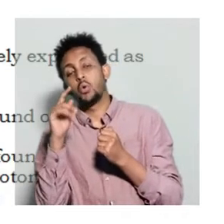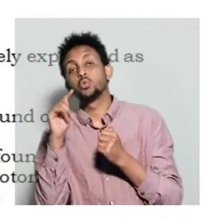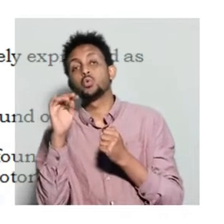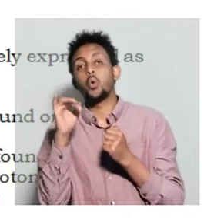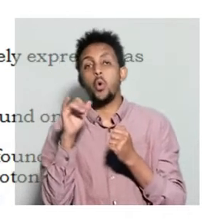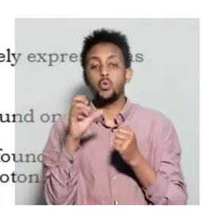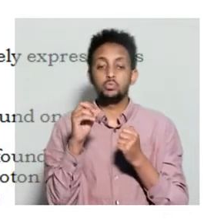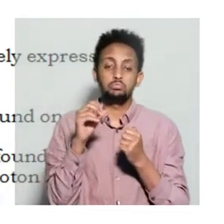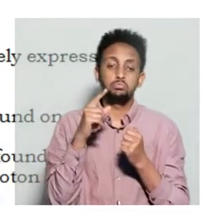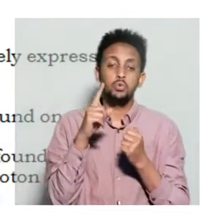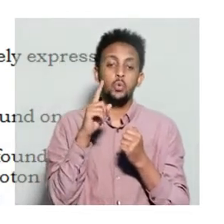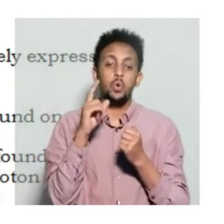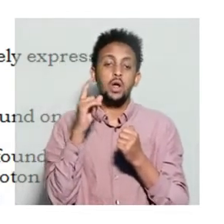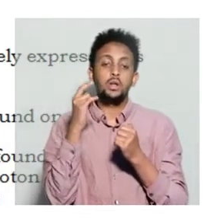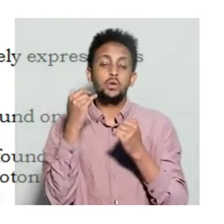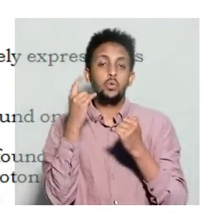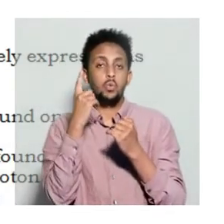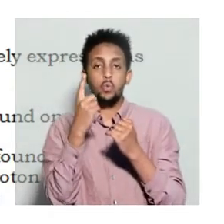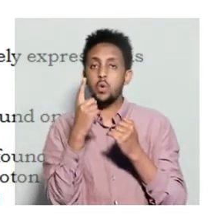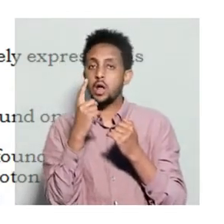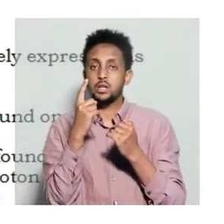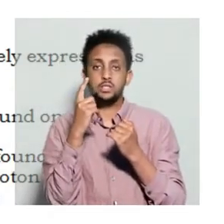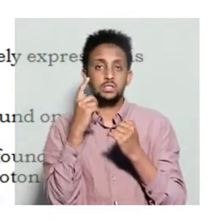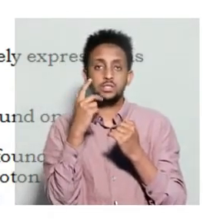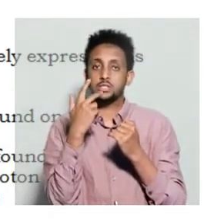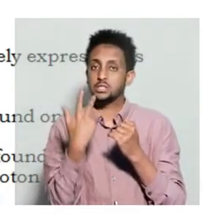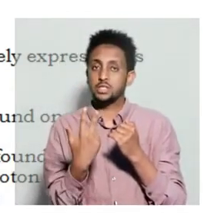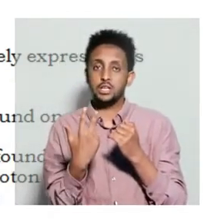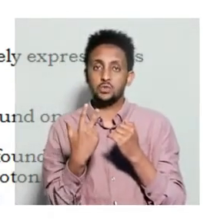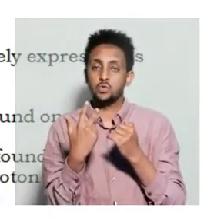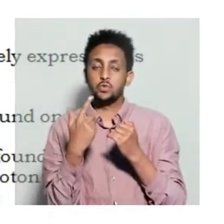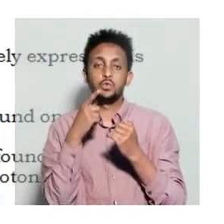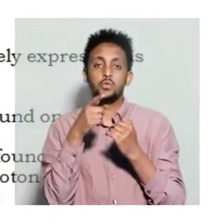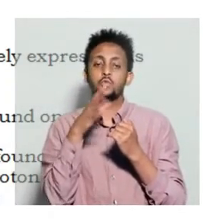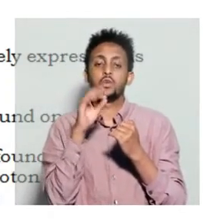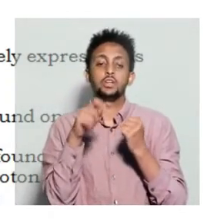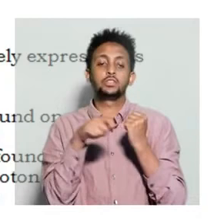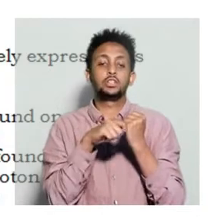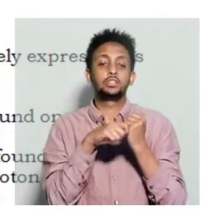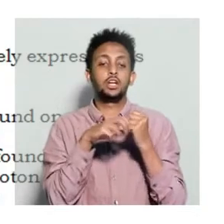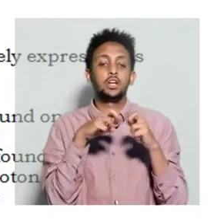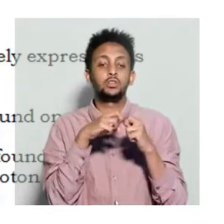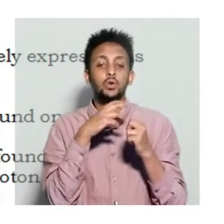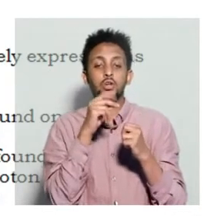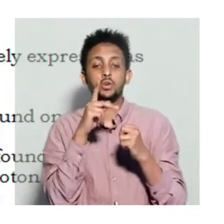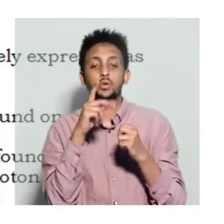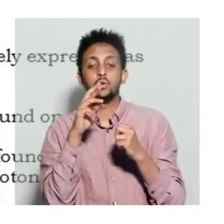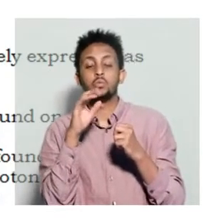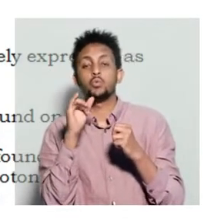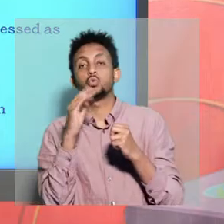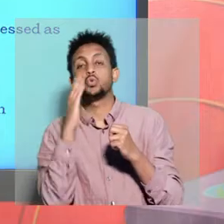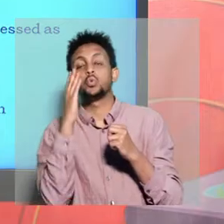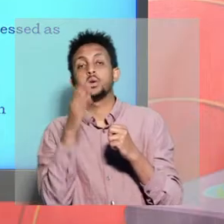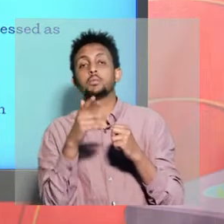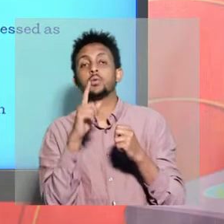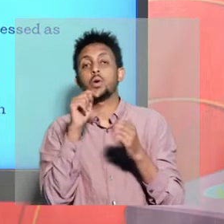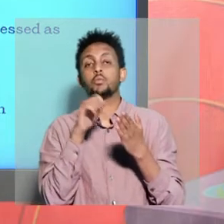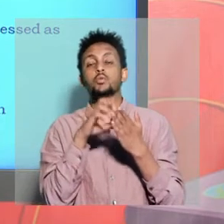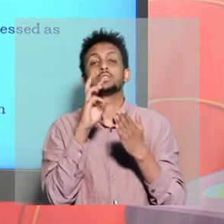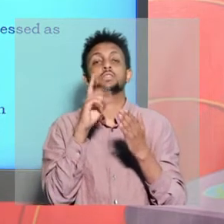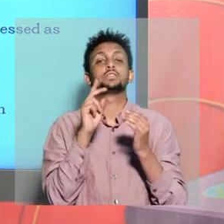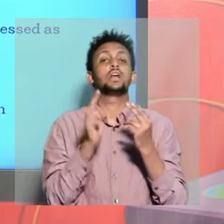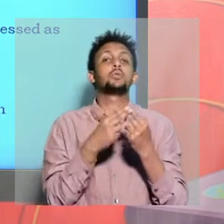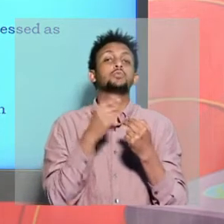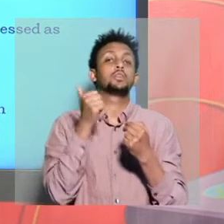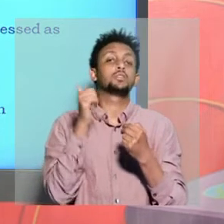having 1/3 of the charge. But mainly we have found that the charge on electrons and protons is to be 1.6 times 10 to